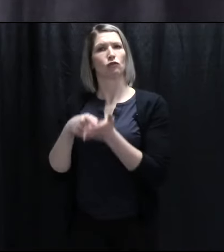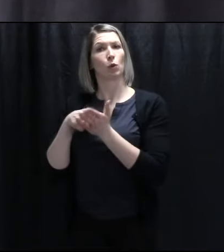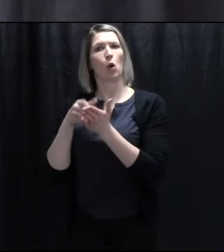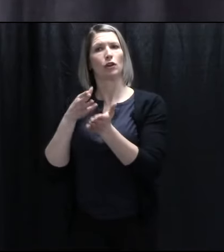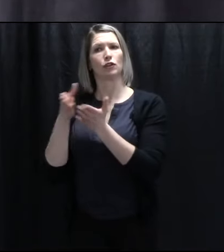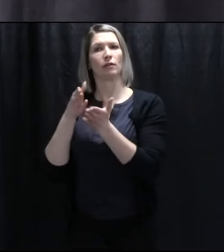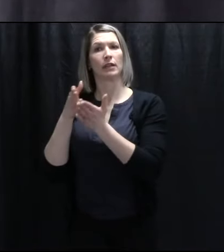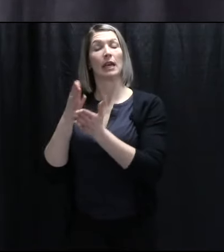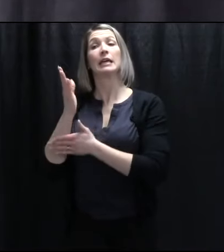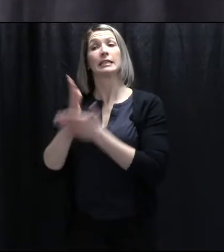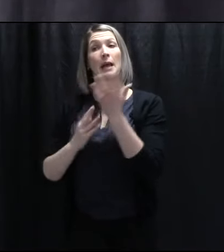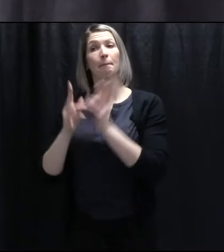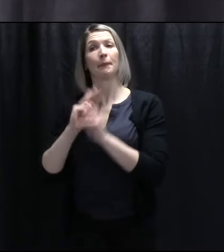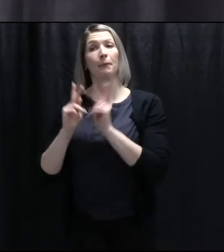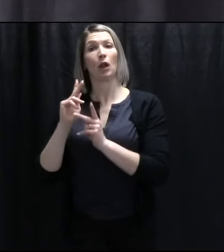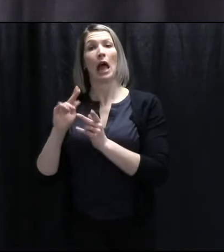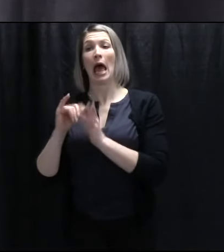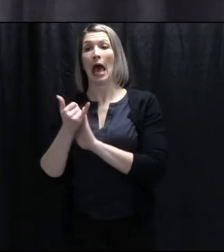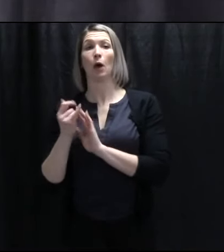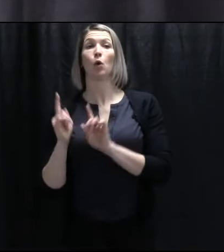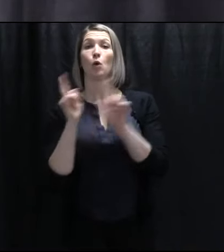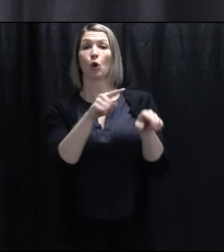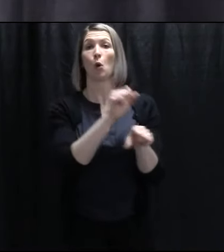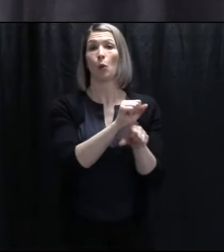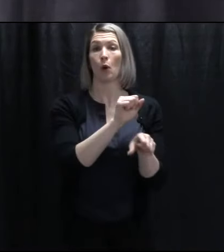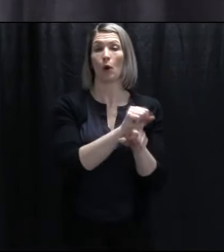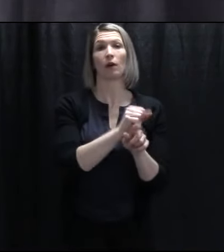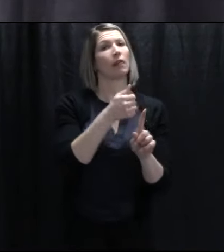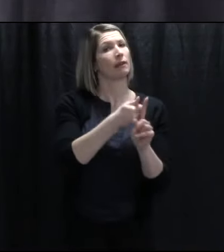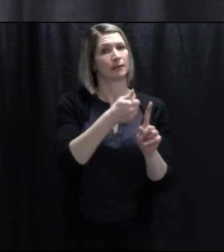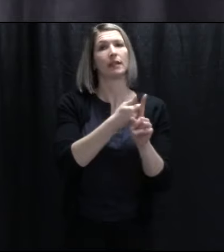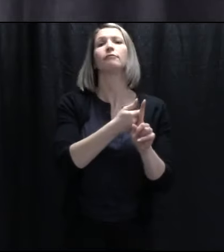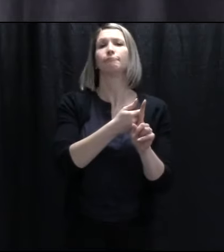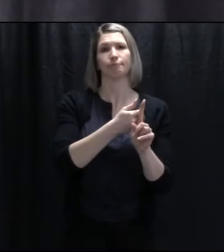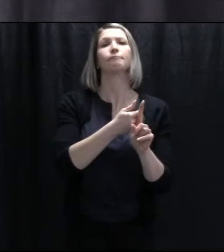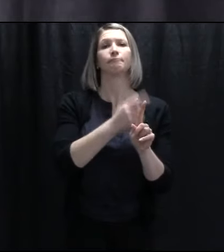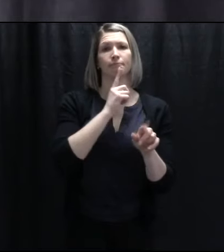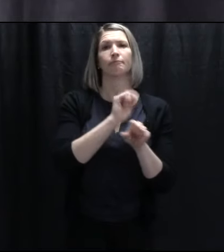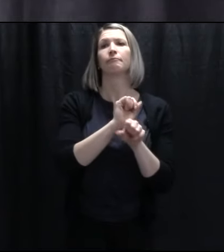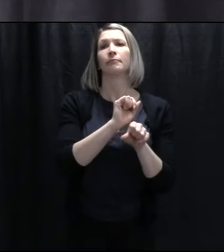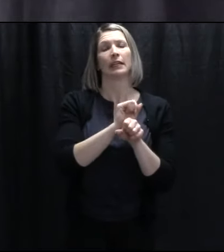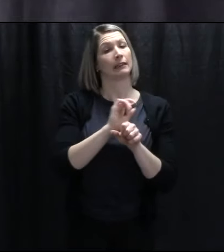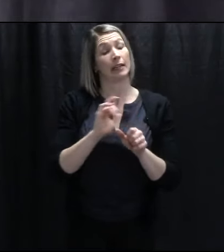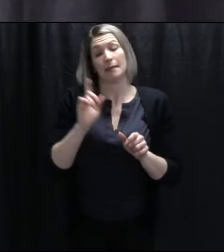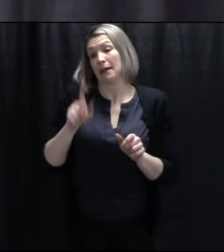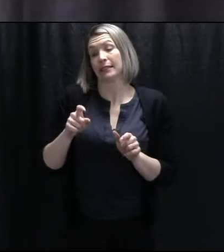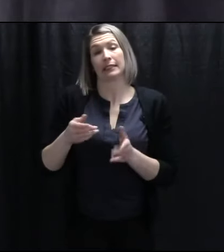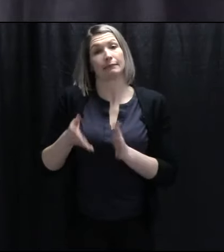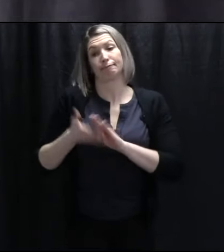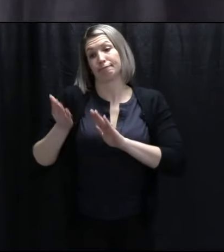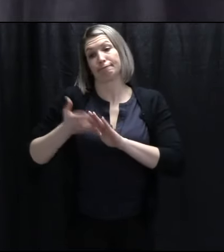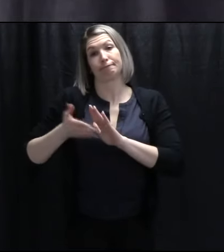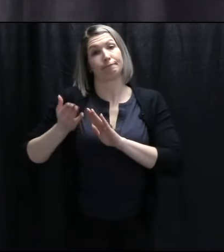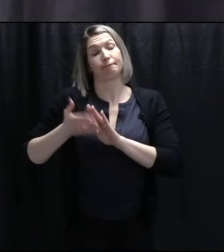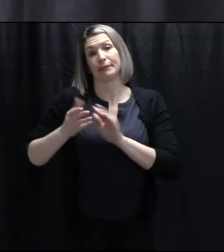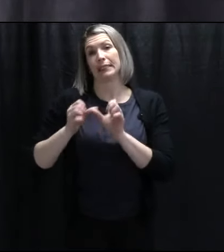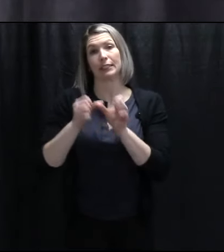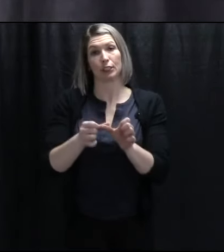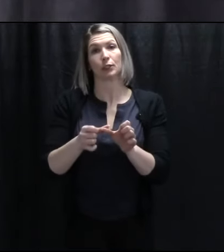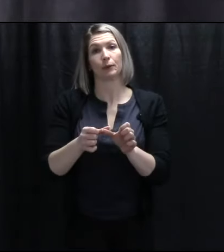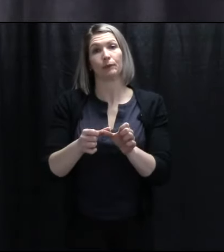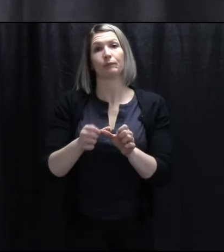some people, it's the only way that they can get around. So we do have to maintain people's ability to be able to get to where they need to go.